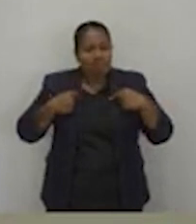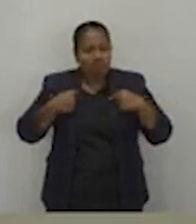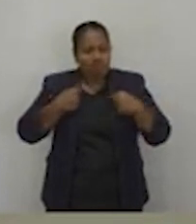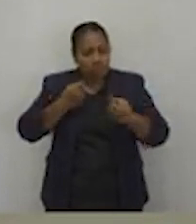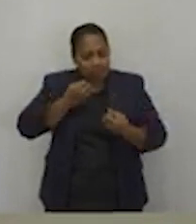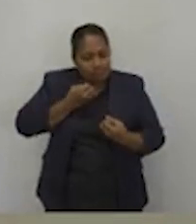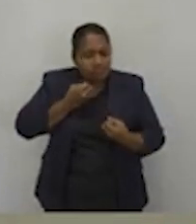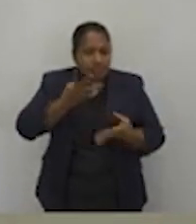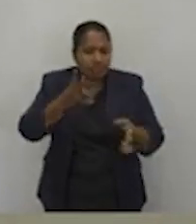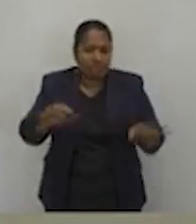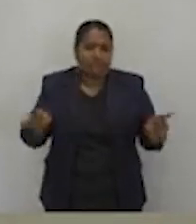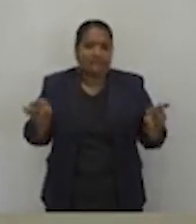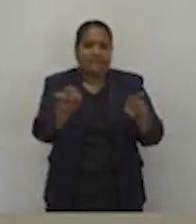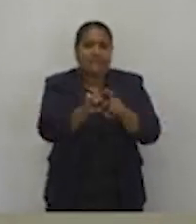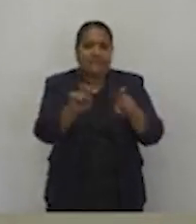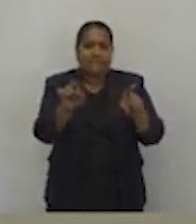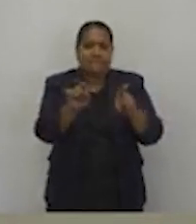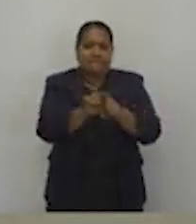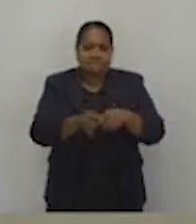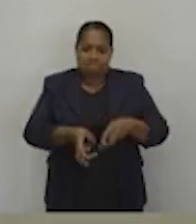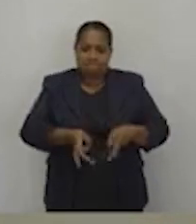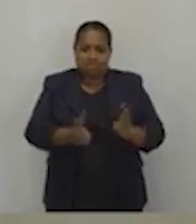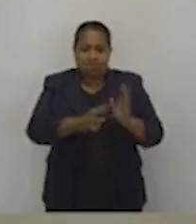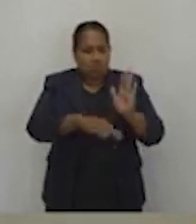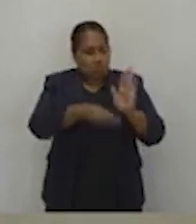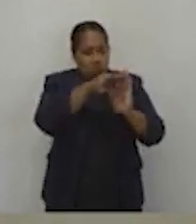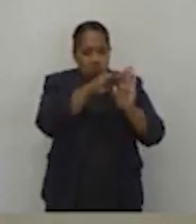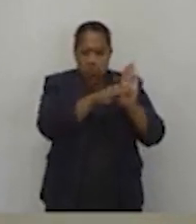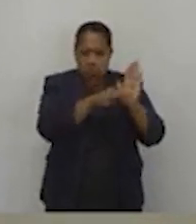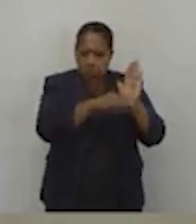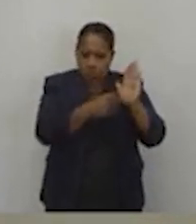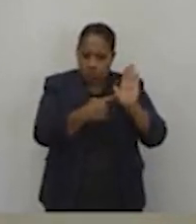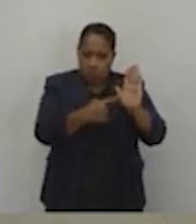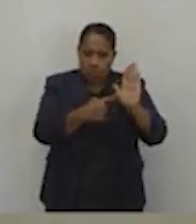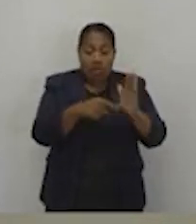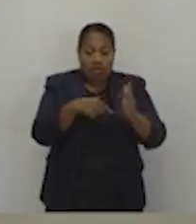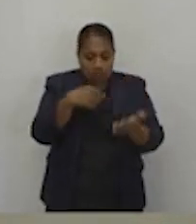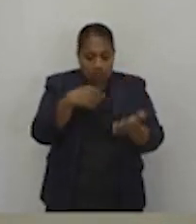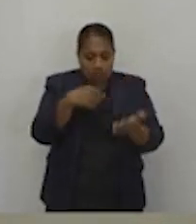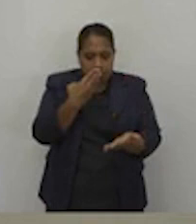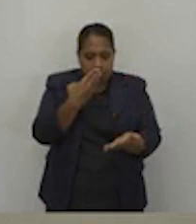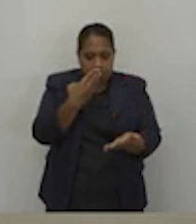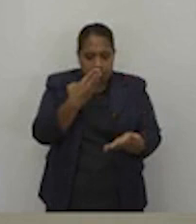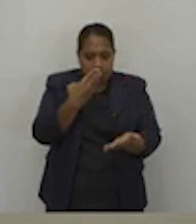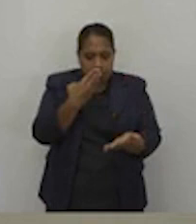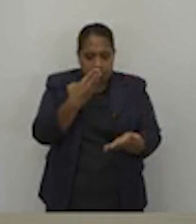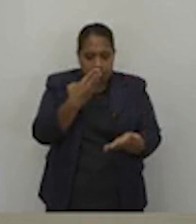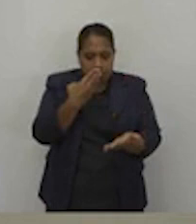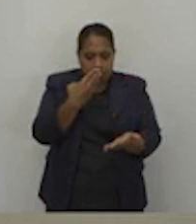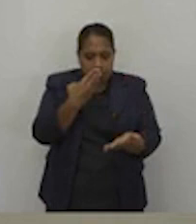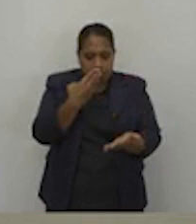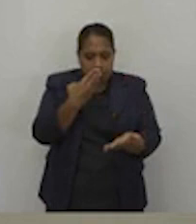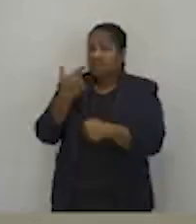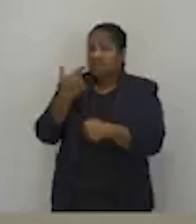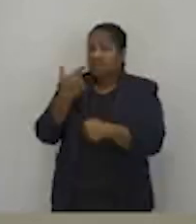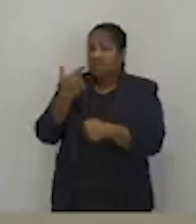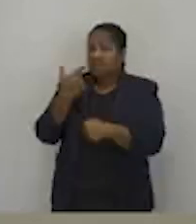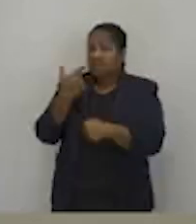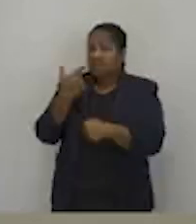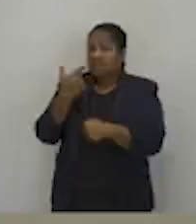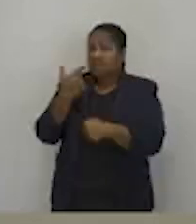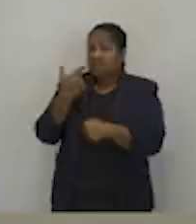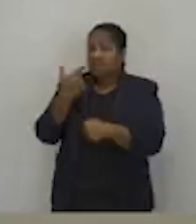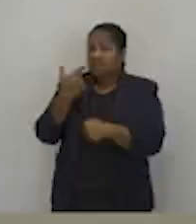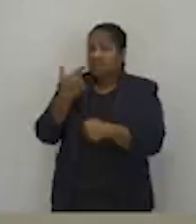strict containment measures that have proven successful in the past, and it's why our contact tracing team is working